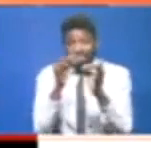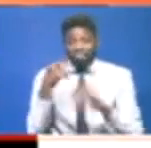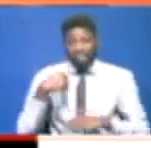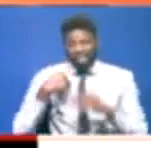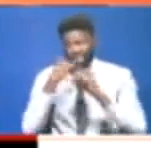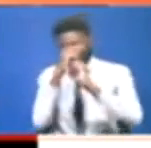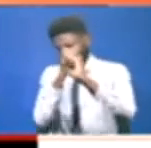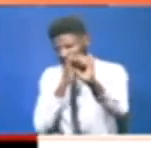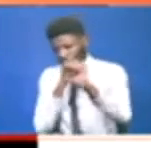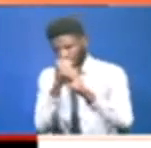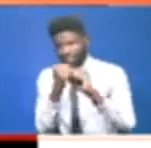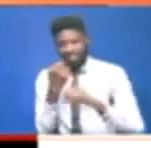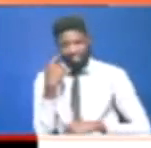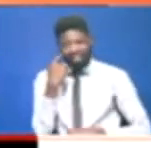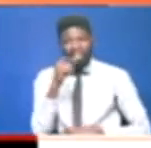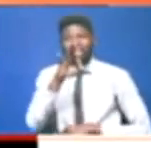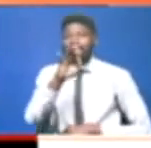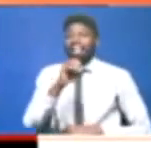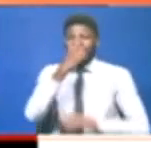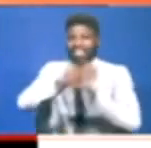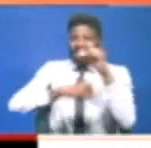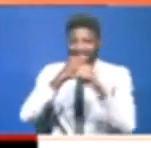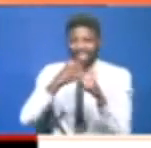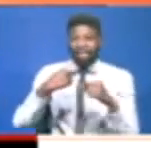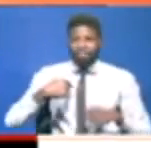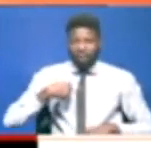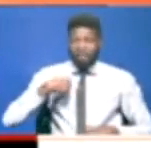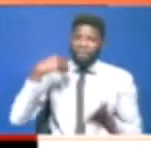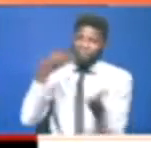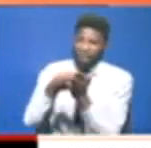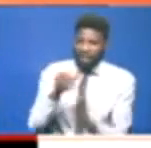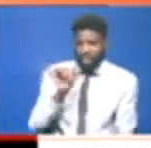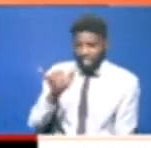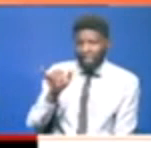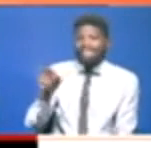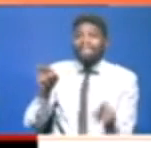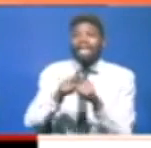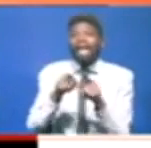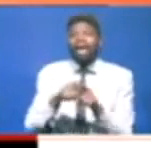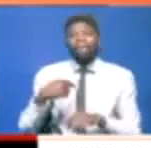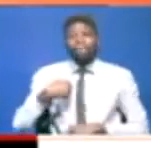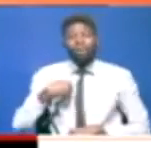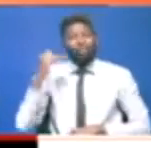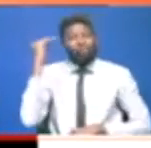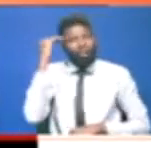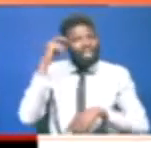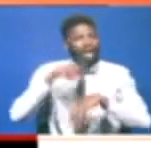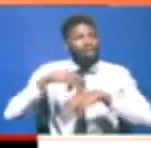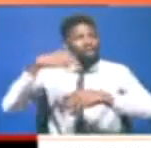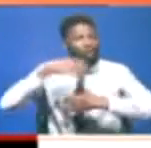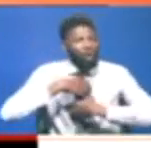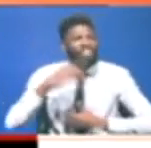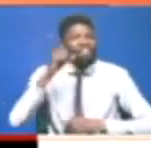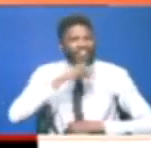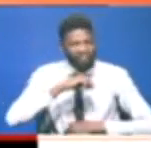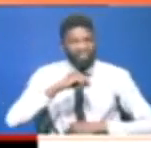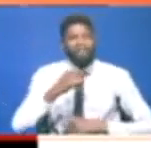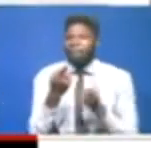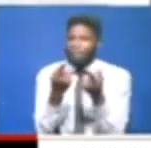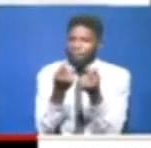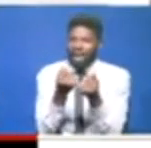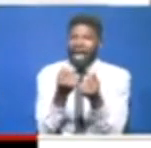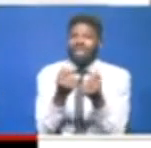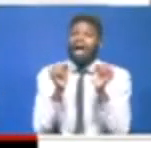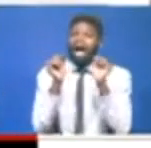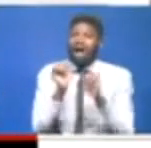next 30 years, this amount of money I'll have, for how long will that money sustain me after retirement? So that's the kind of